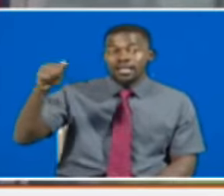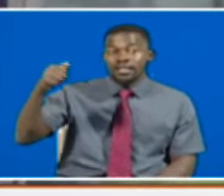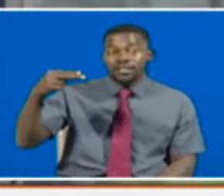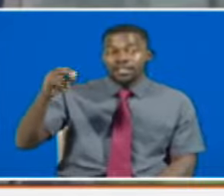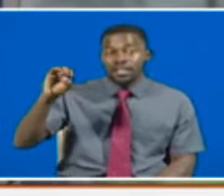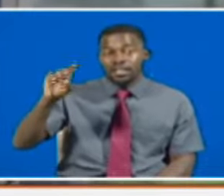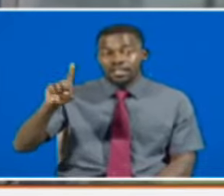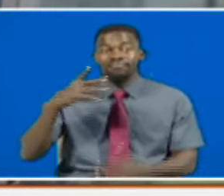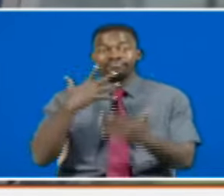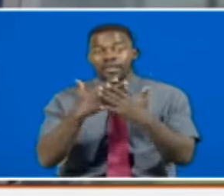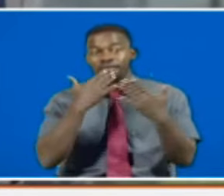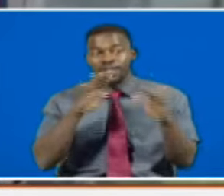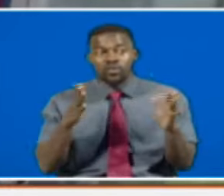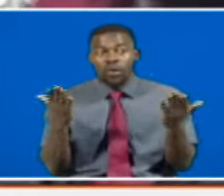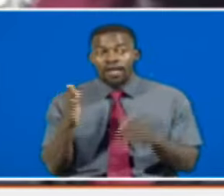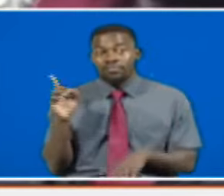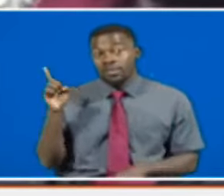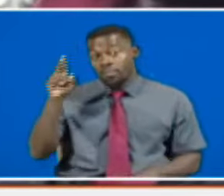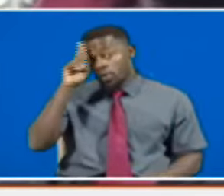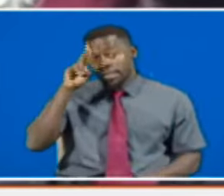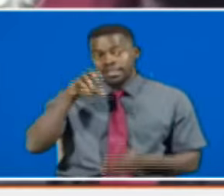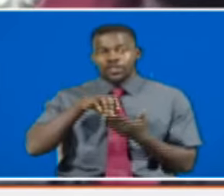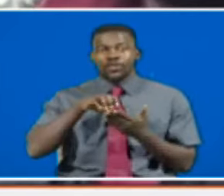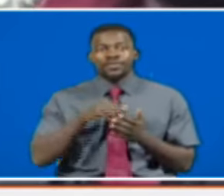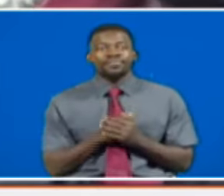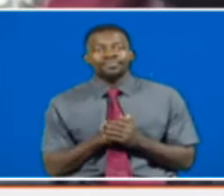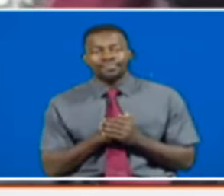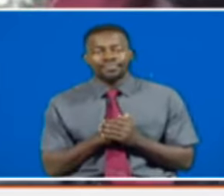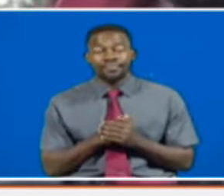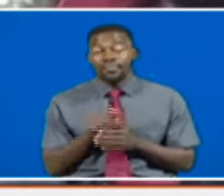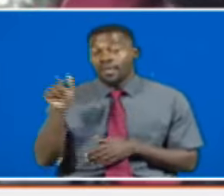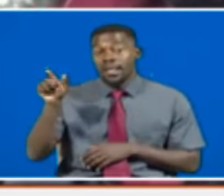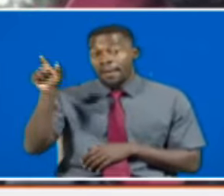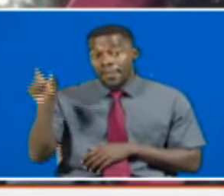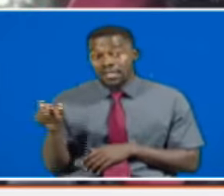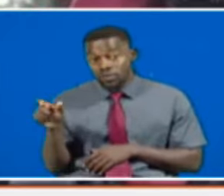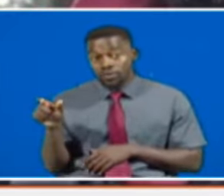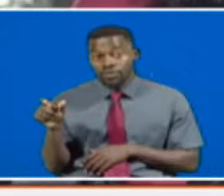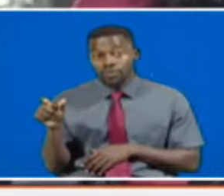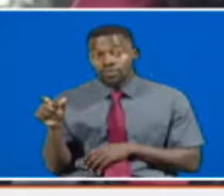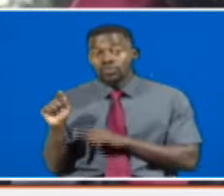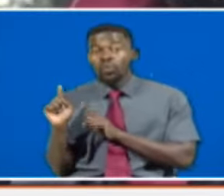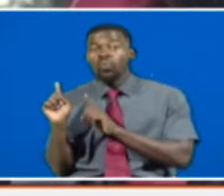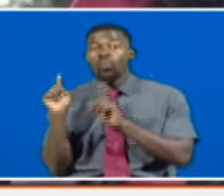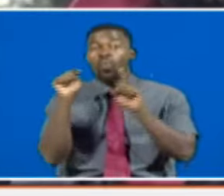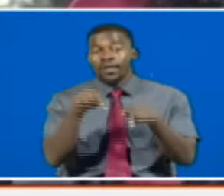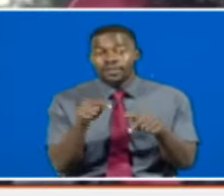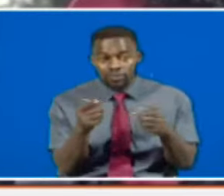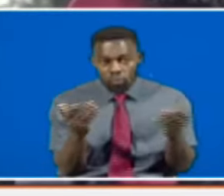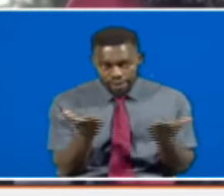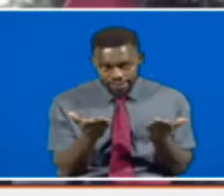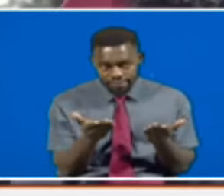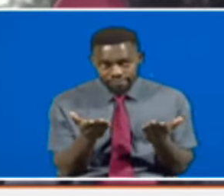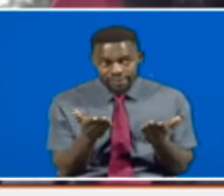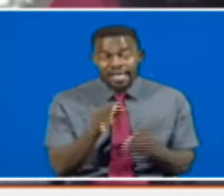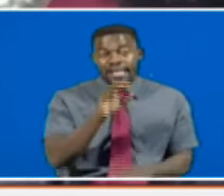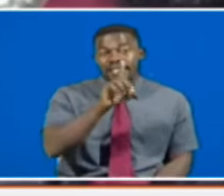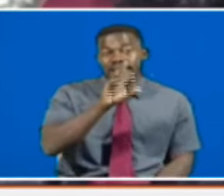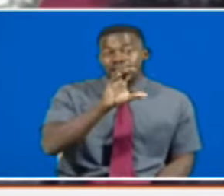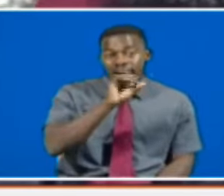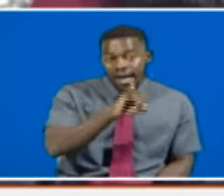bars at the Mudhaiga police station. Rashid Echesa went to the regional